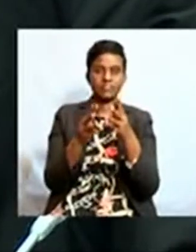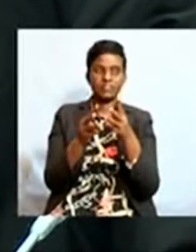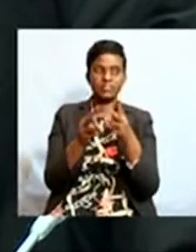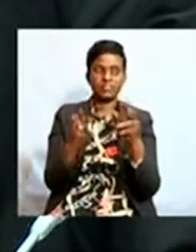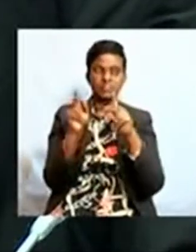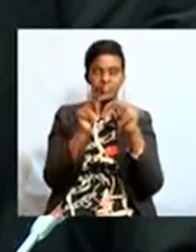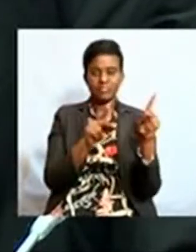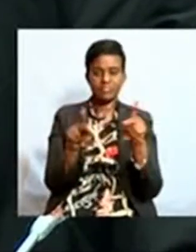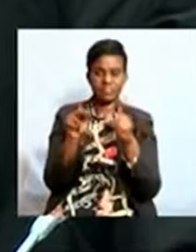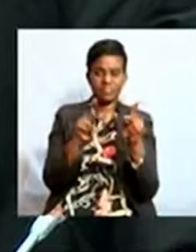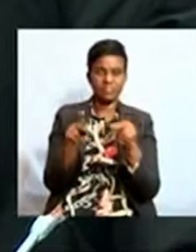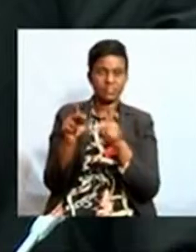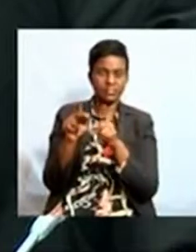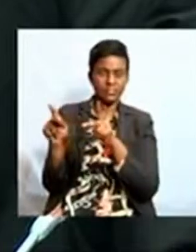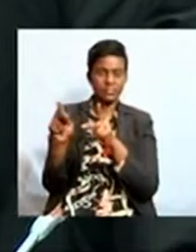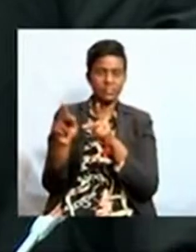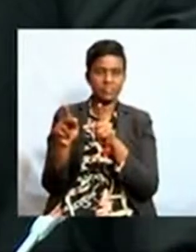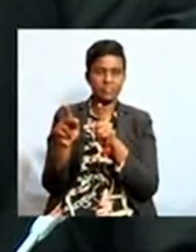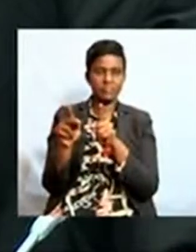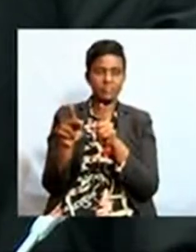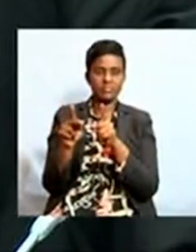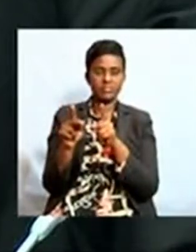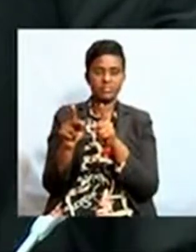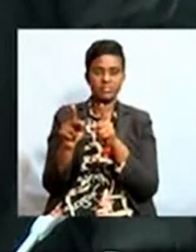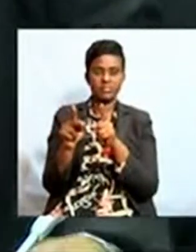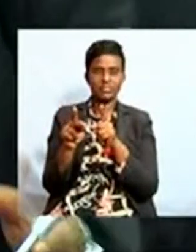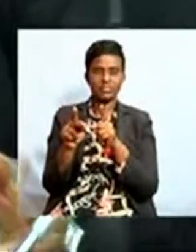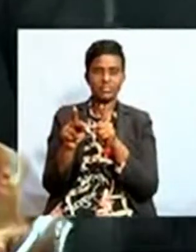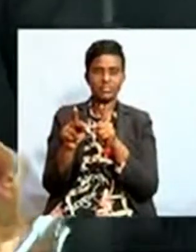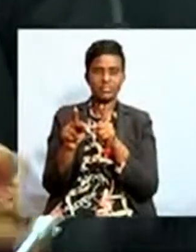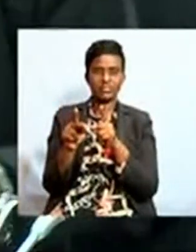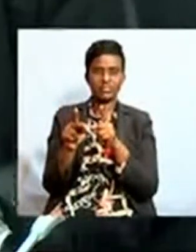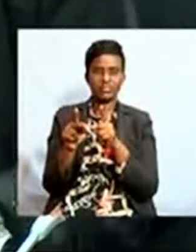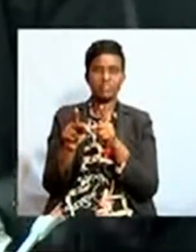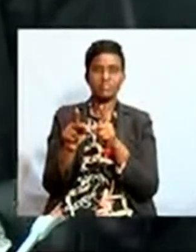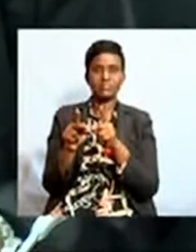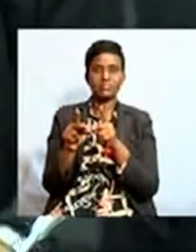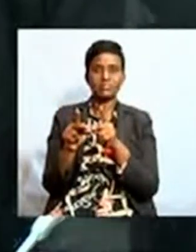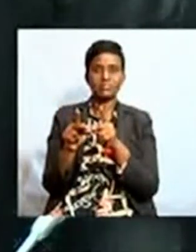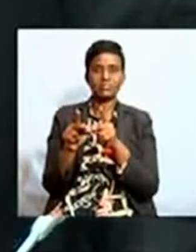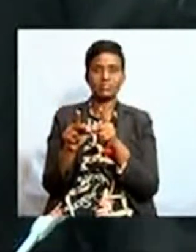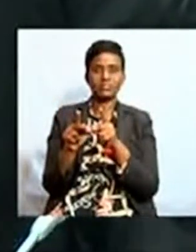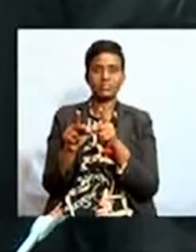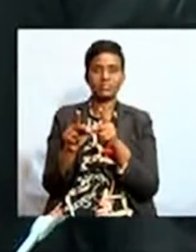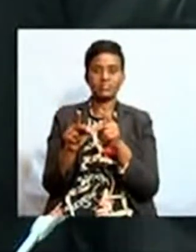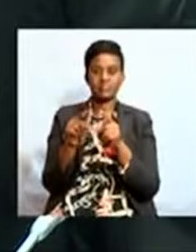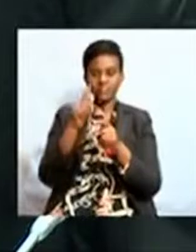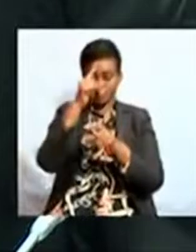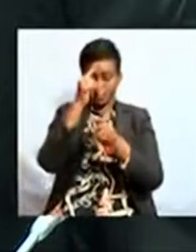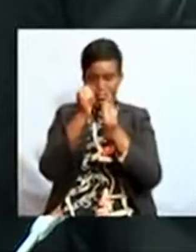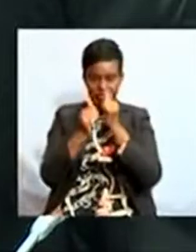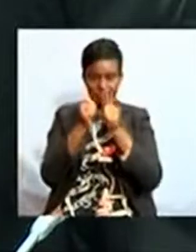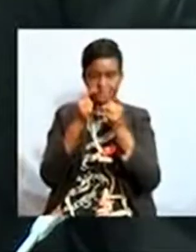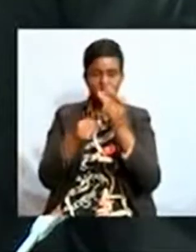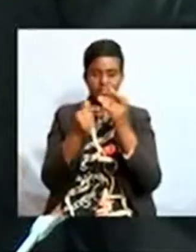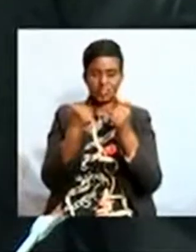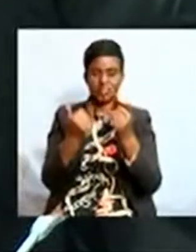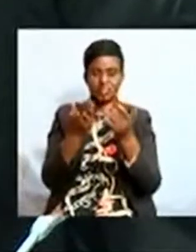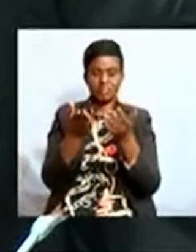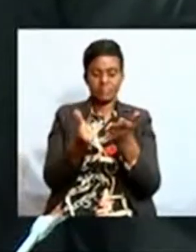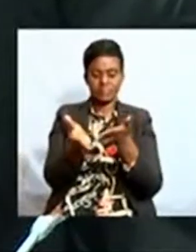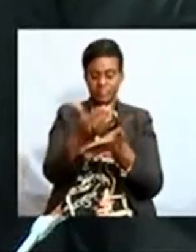performing very well. When actually it's because they were collecting